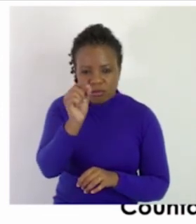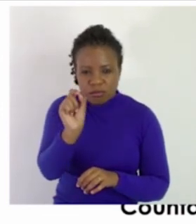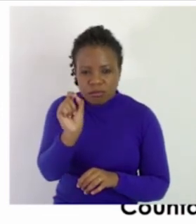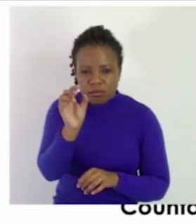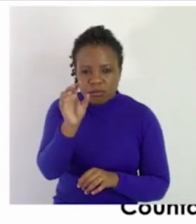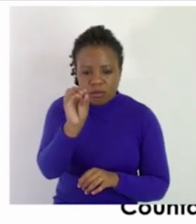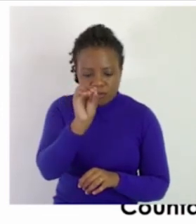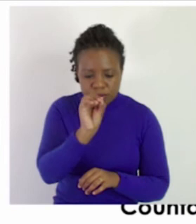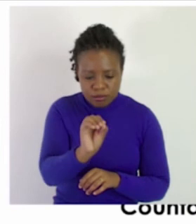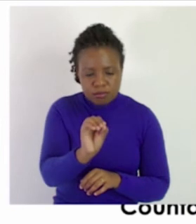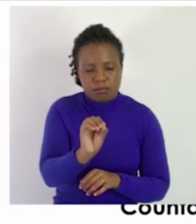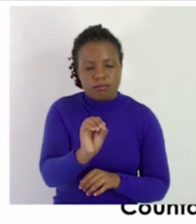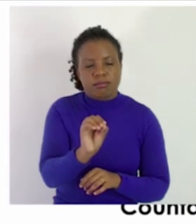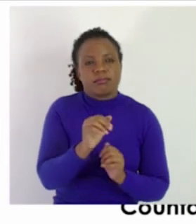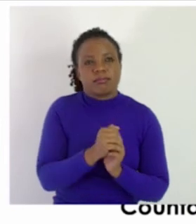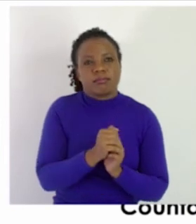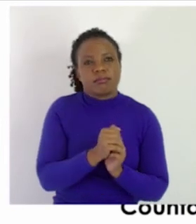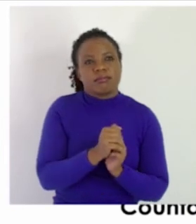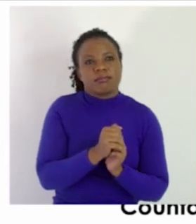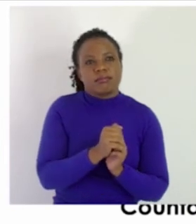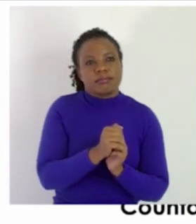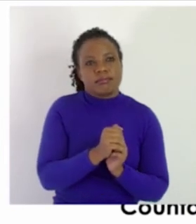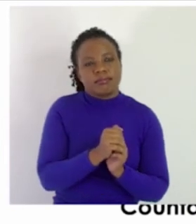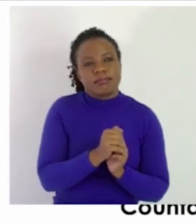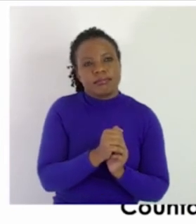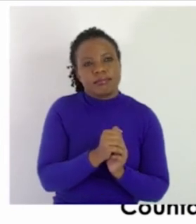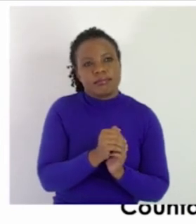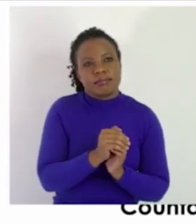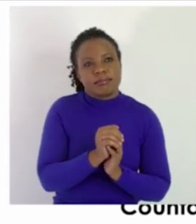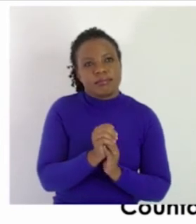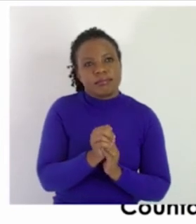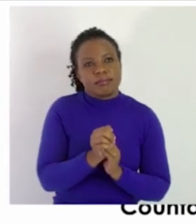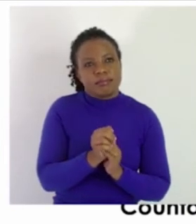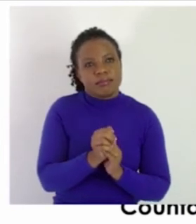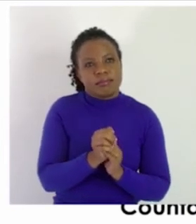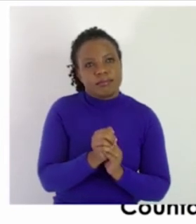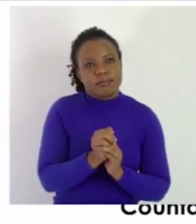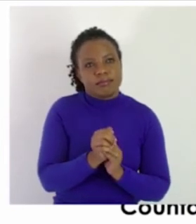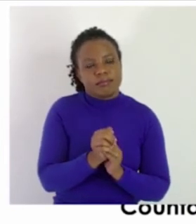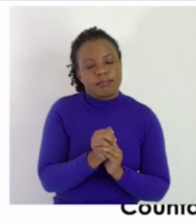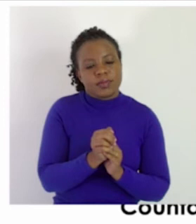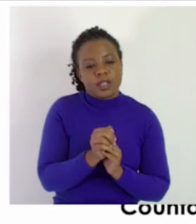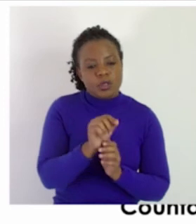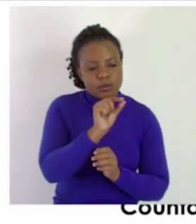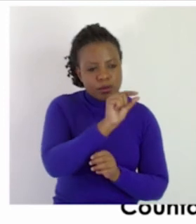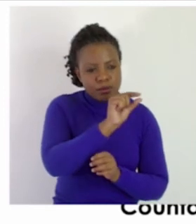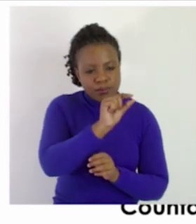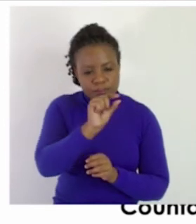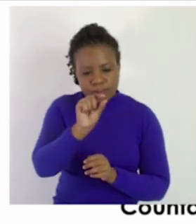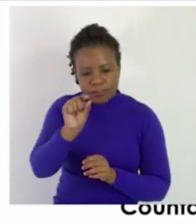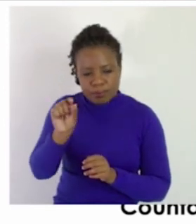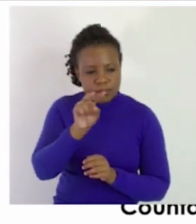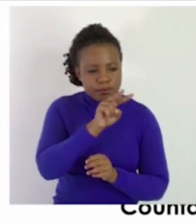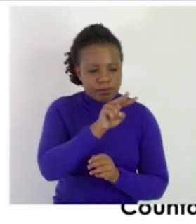write it them. So you leave out them. Can you cancel it out? So that it reads, identify the countable